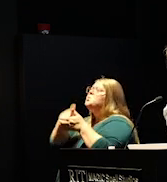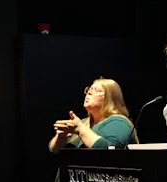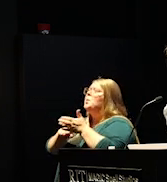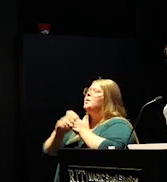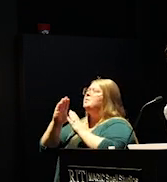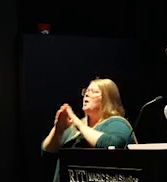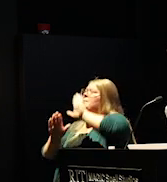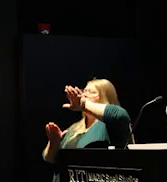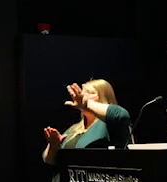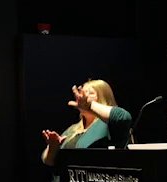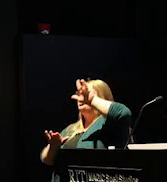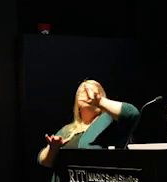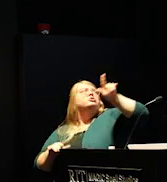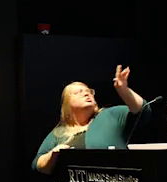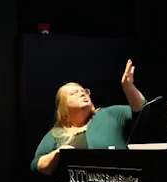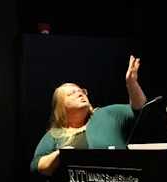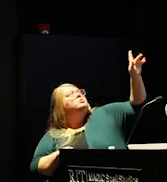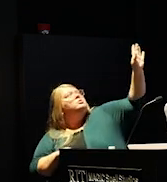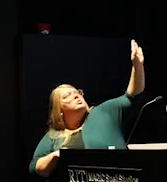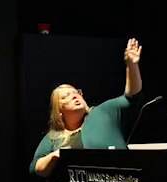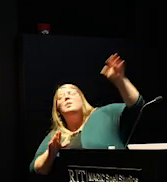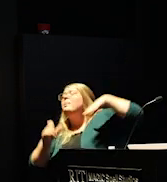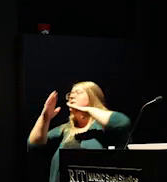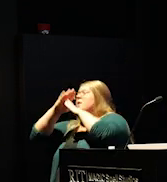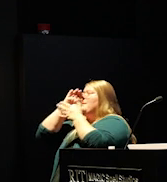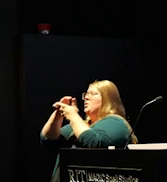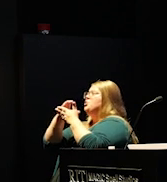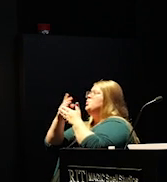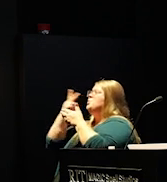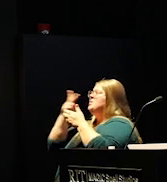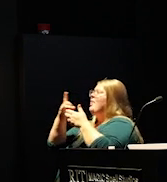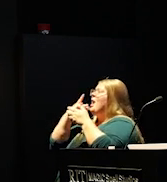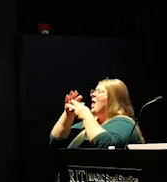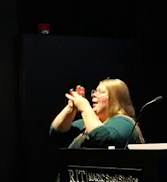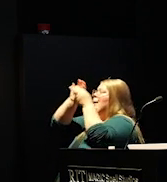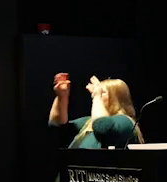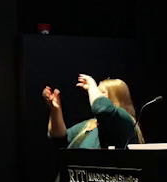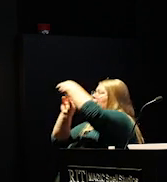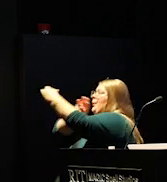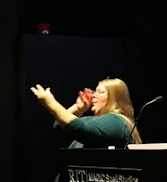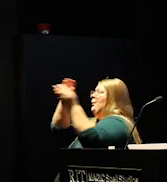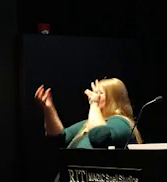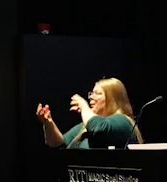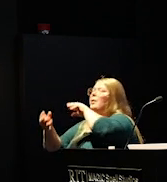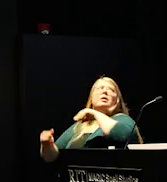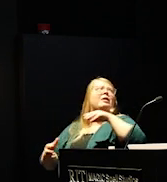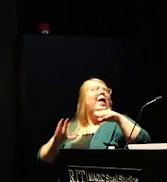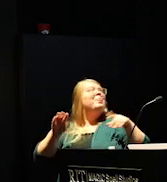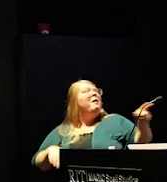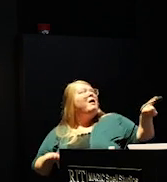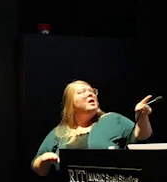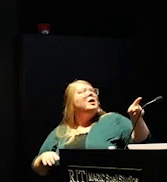there's those circular lights over the bar, and then kind of in the bottom slide towards the right corner, you can see those kind of bow and